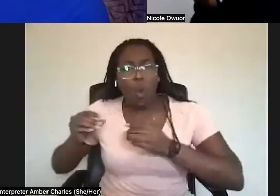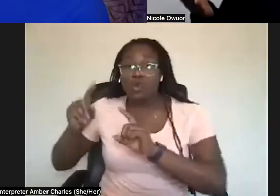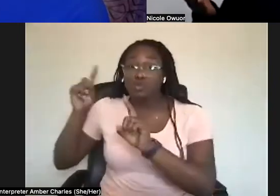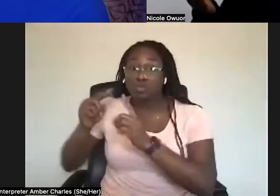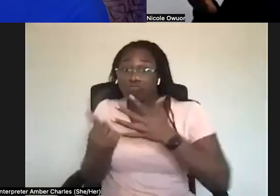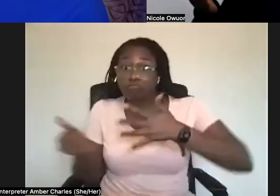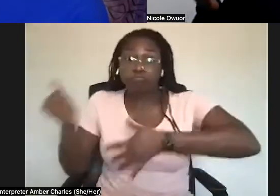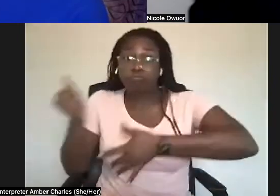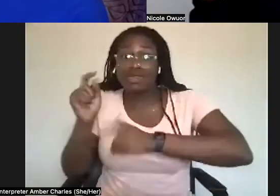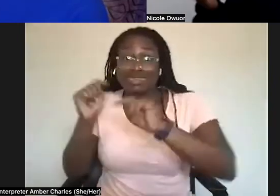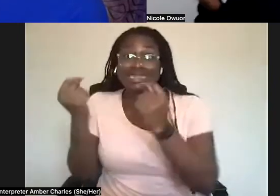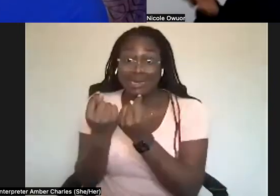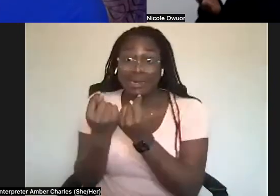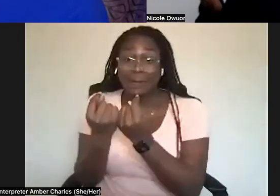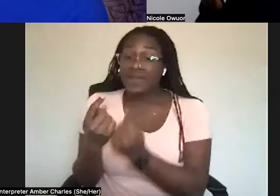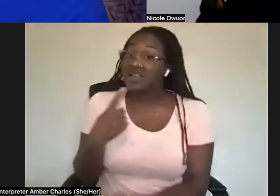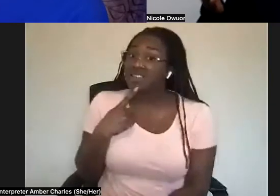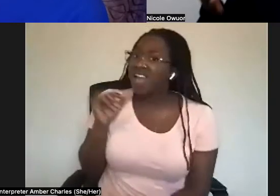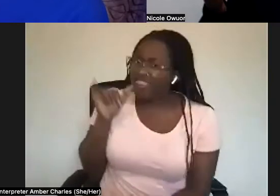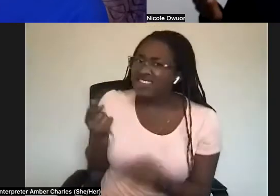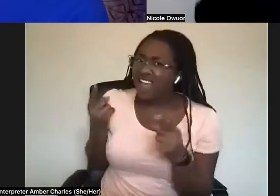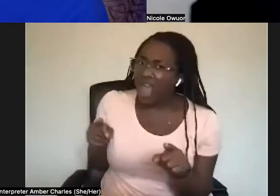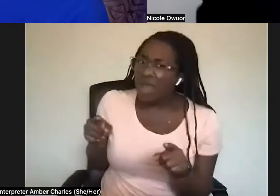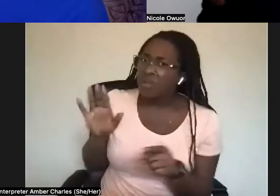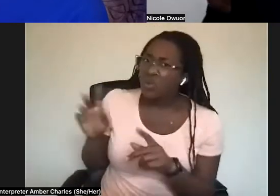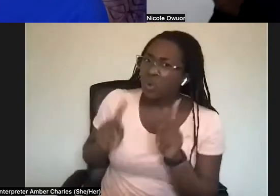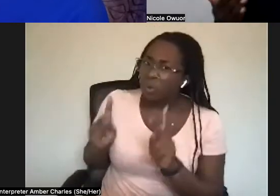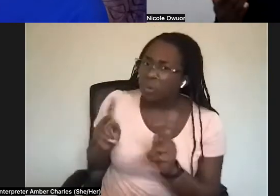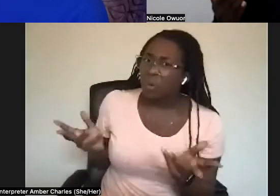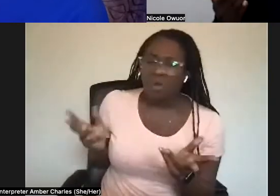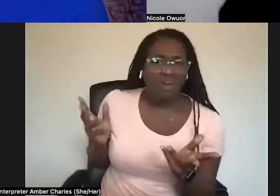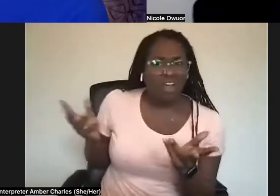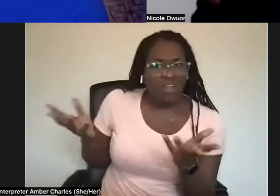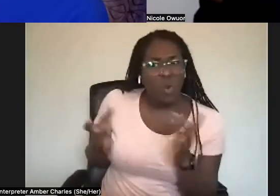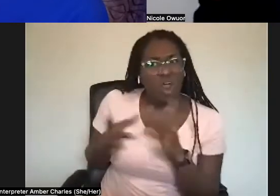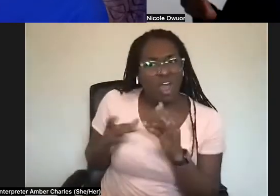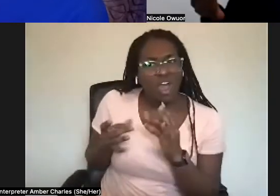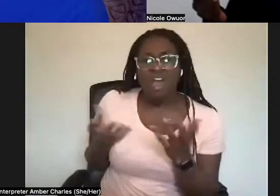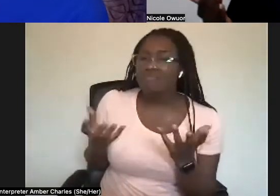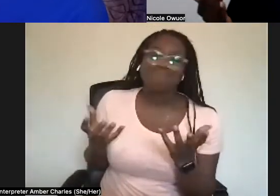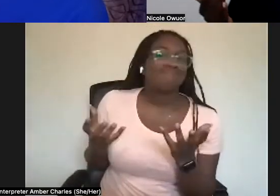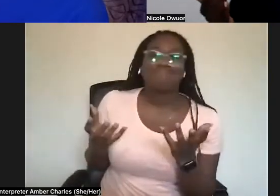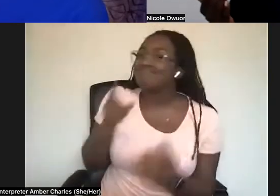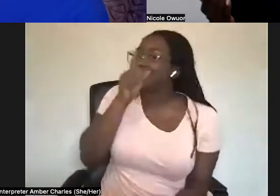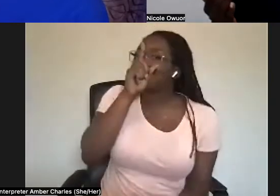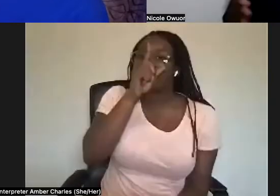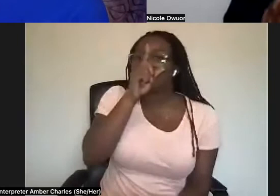teams and said, this is what is happening amongst your people. This is what they want to say and they cannot say to you.